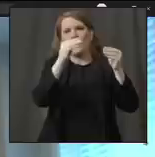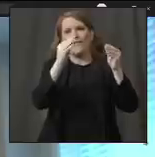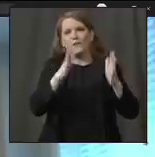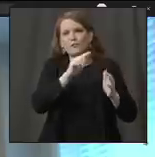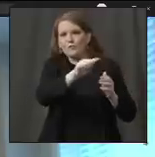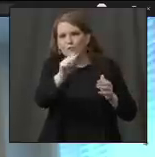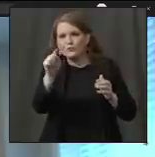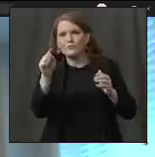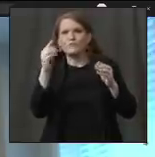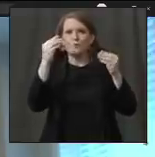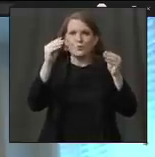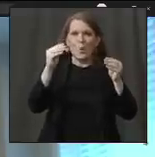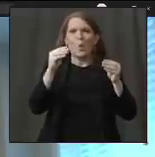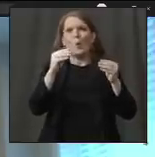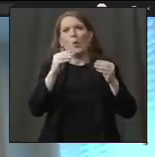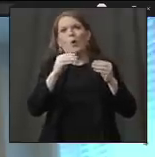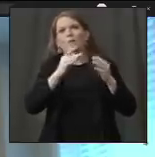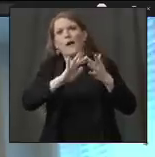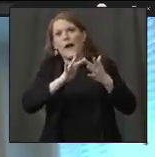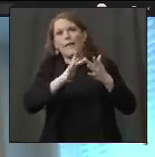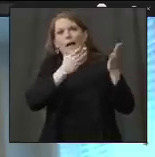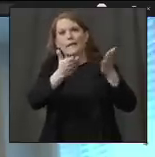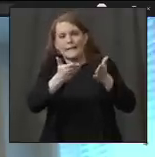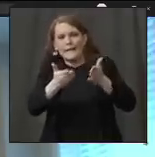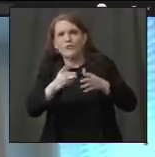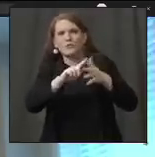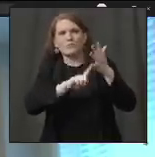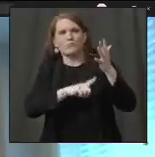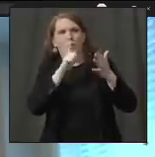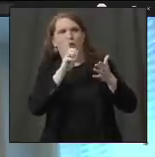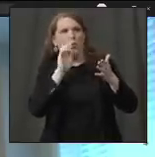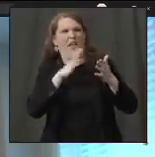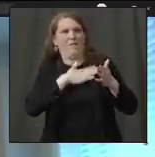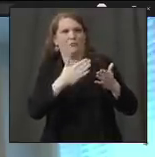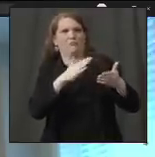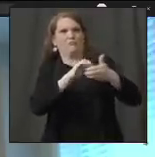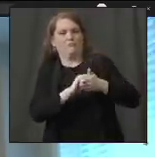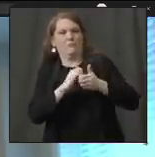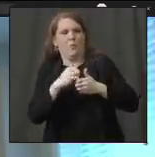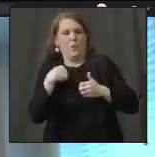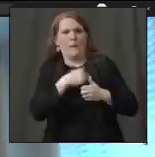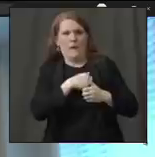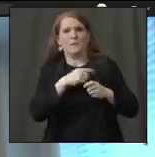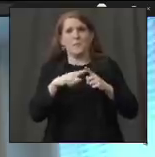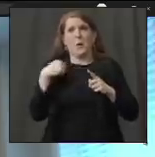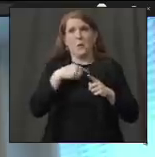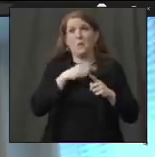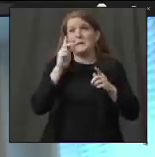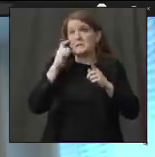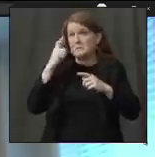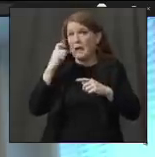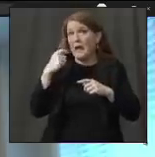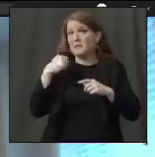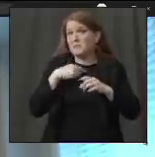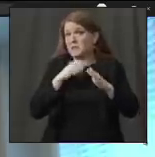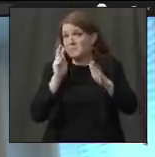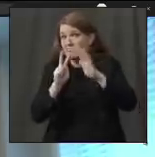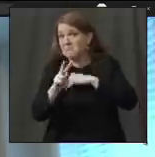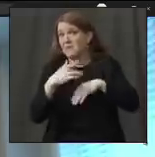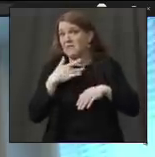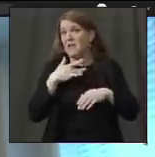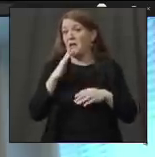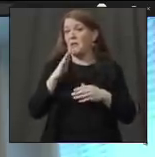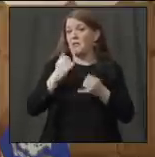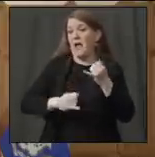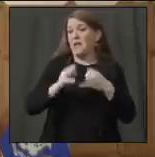online delivery services that will need to work with us. But we are anticipating being able to do this by the end of May. And